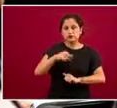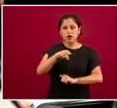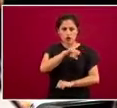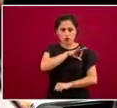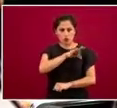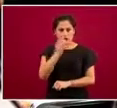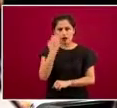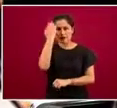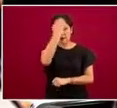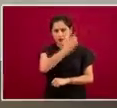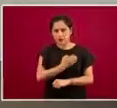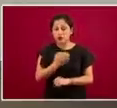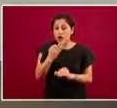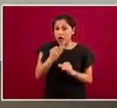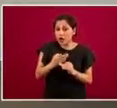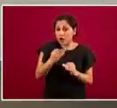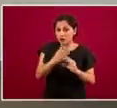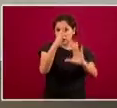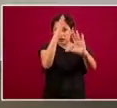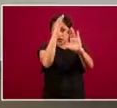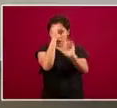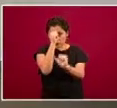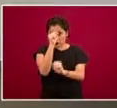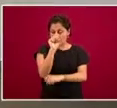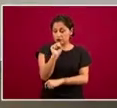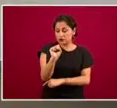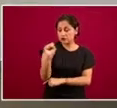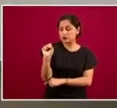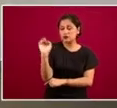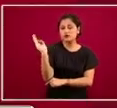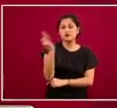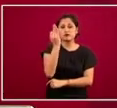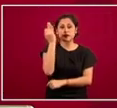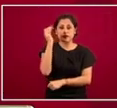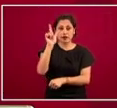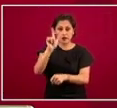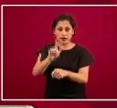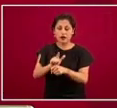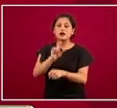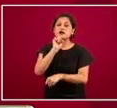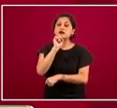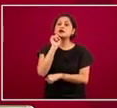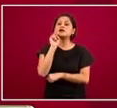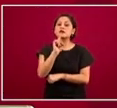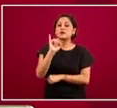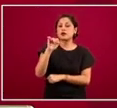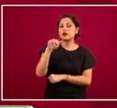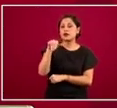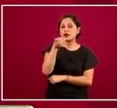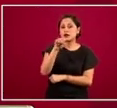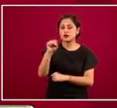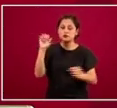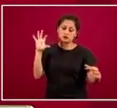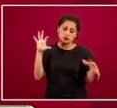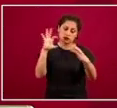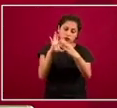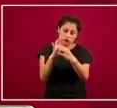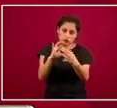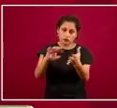laboratory, and that laboratory or those laboratories could be used to implement this test.